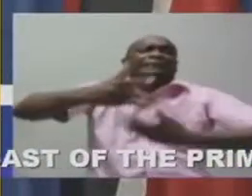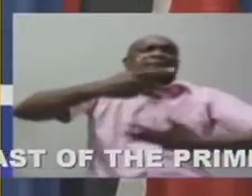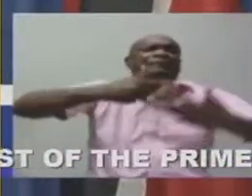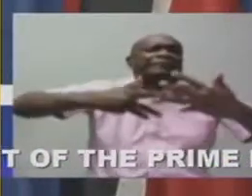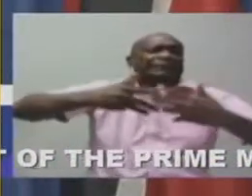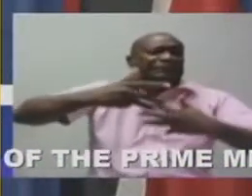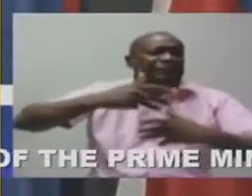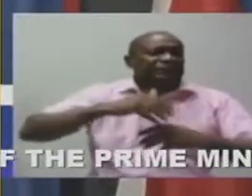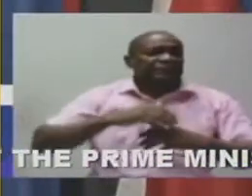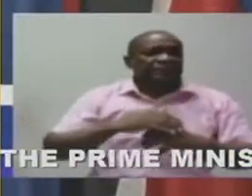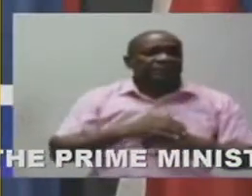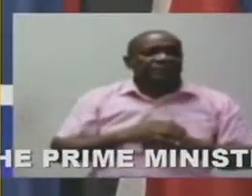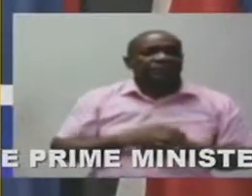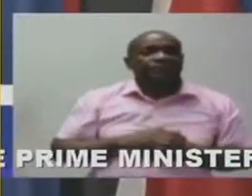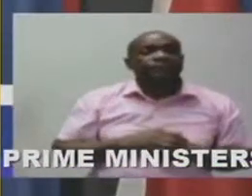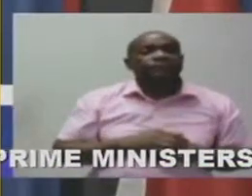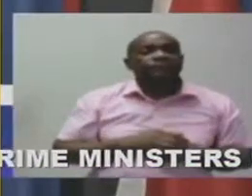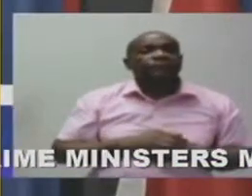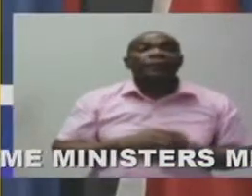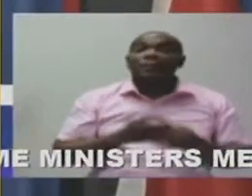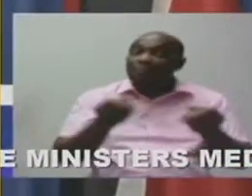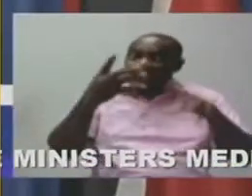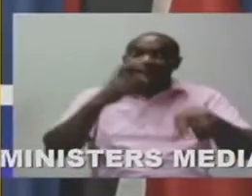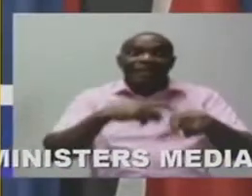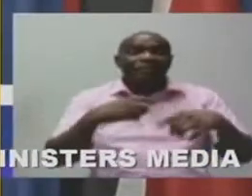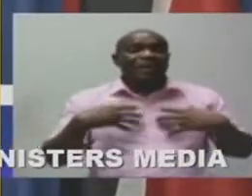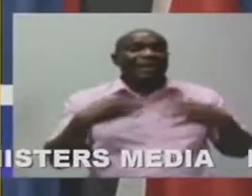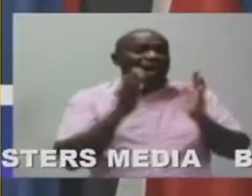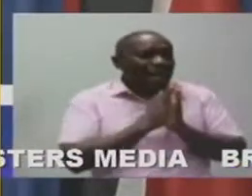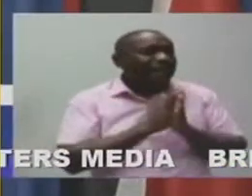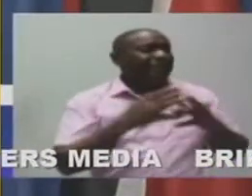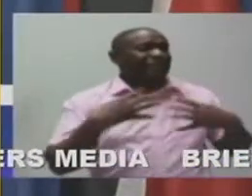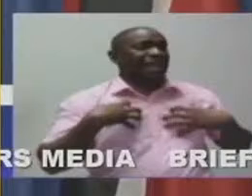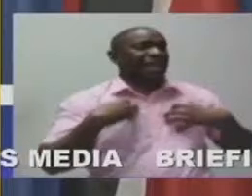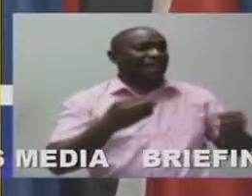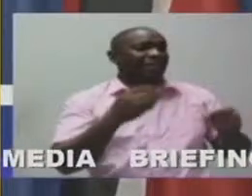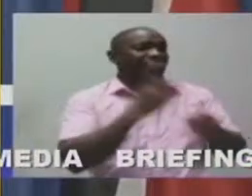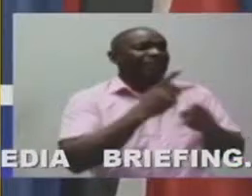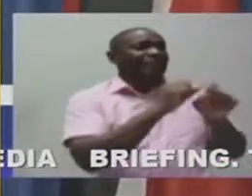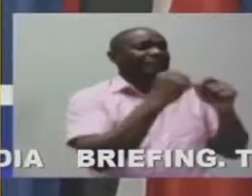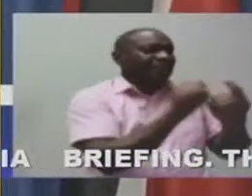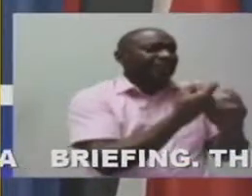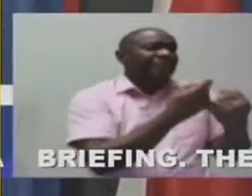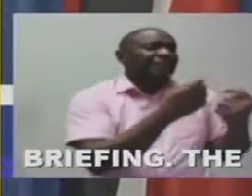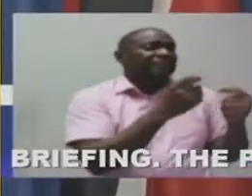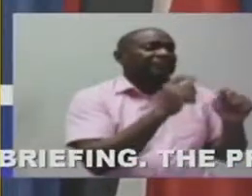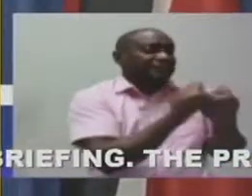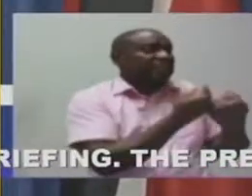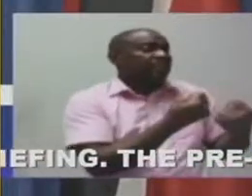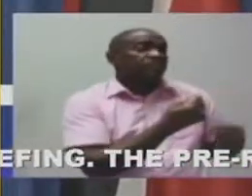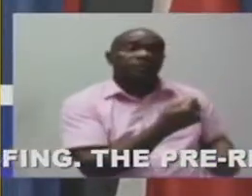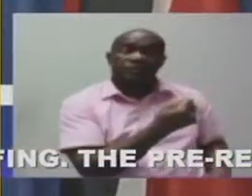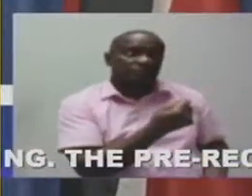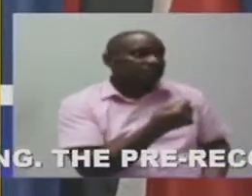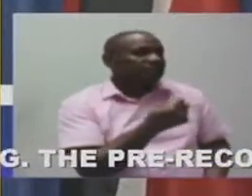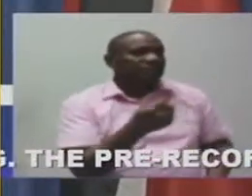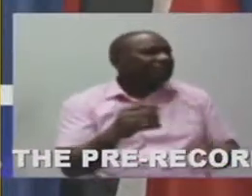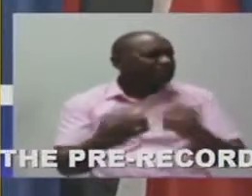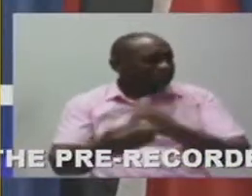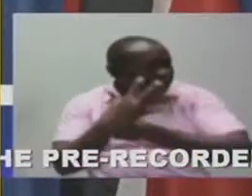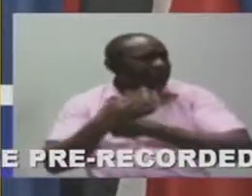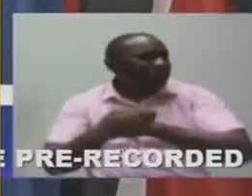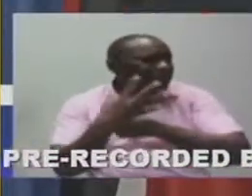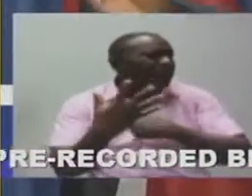our healthcare staff on this matter. And they are very concerned that given the condition that we are in with respect